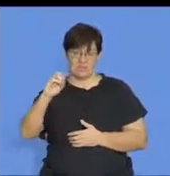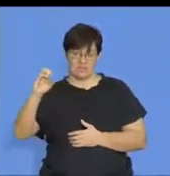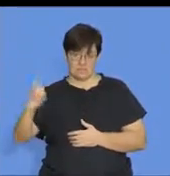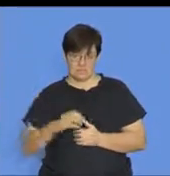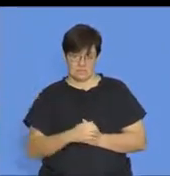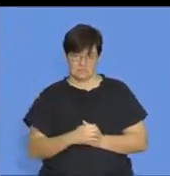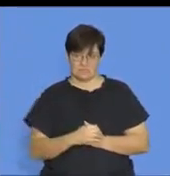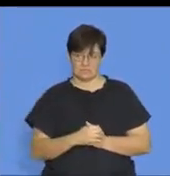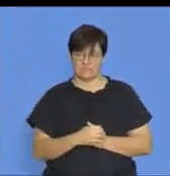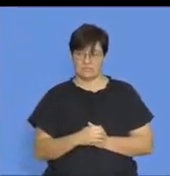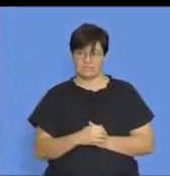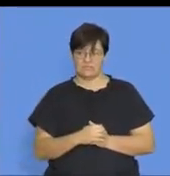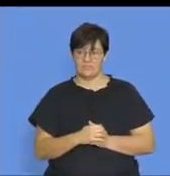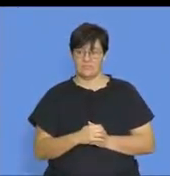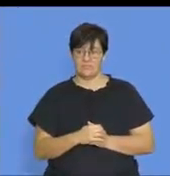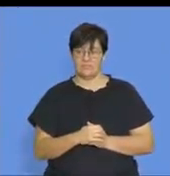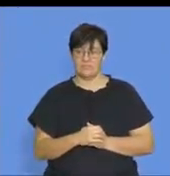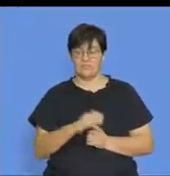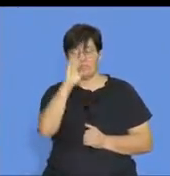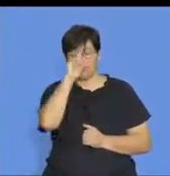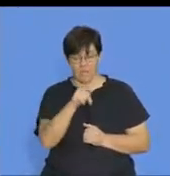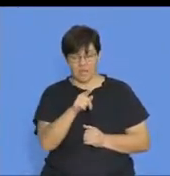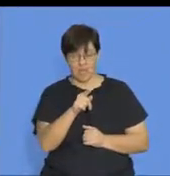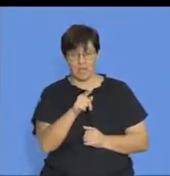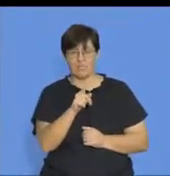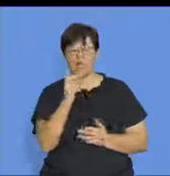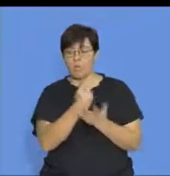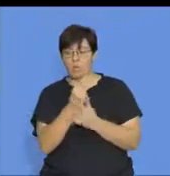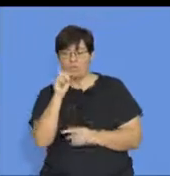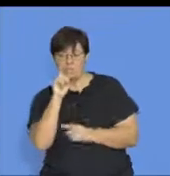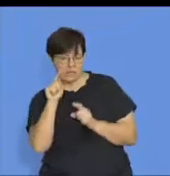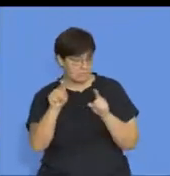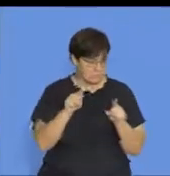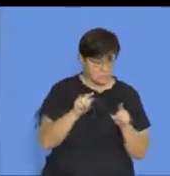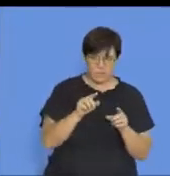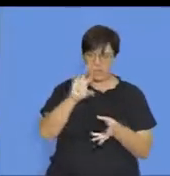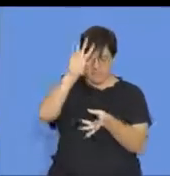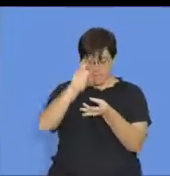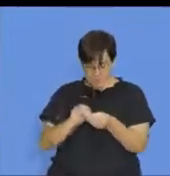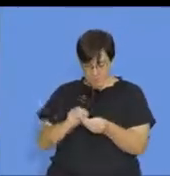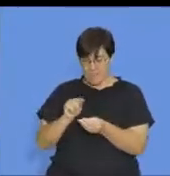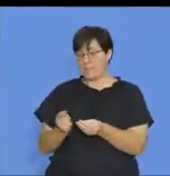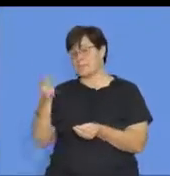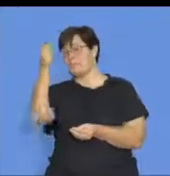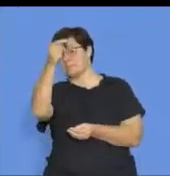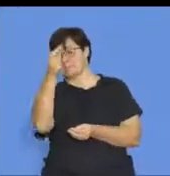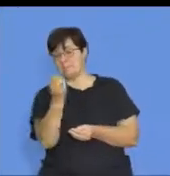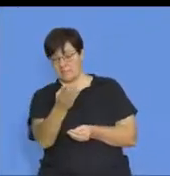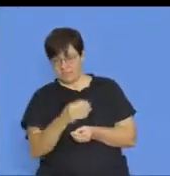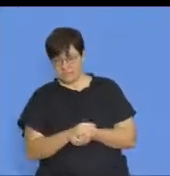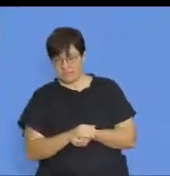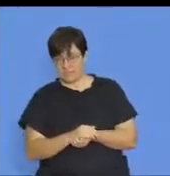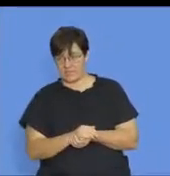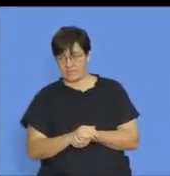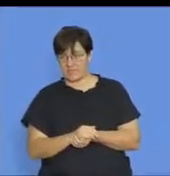261,000. And remember, I can always double check. So remember, this is the total. And if I